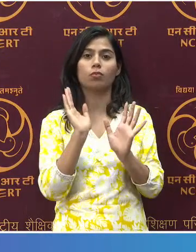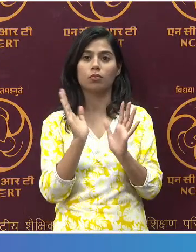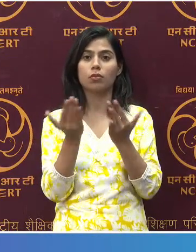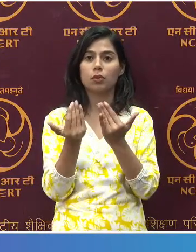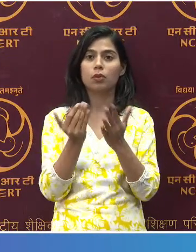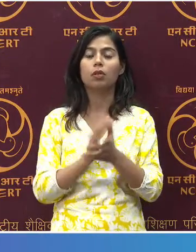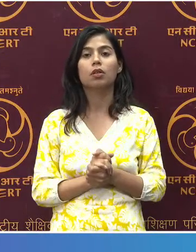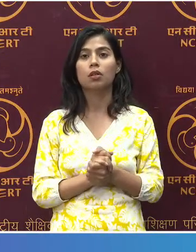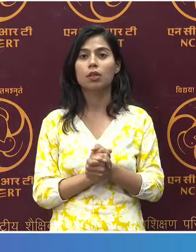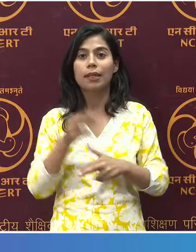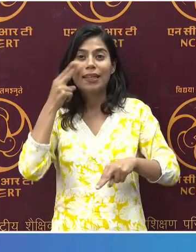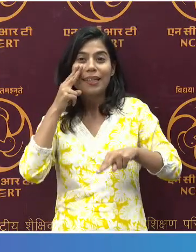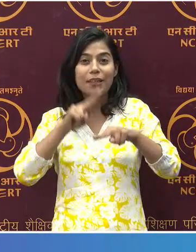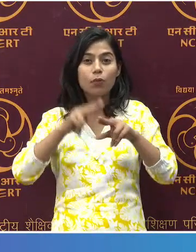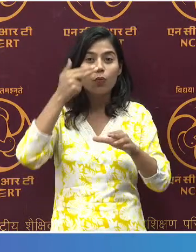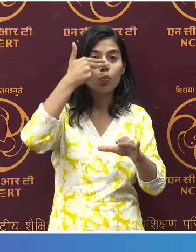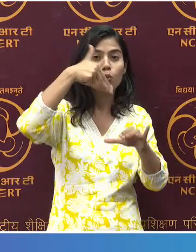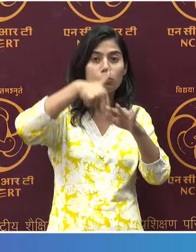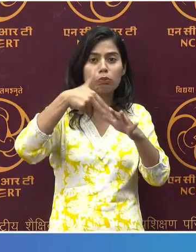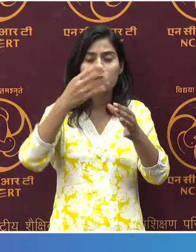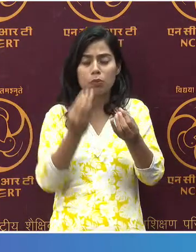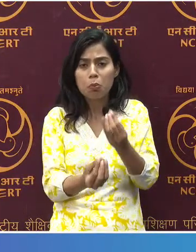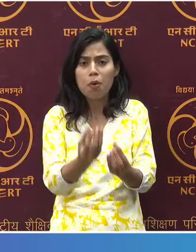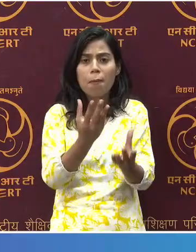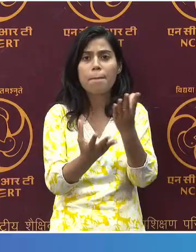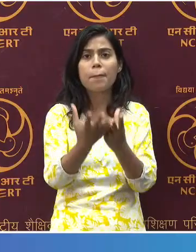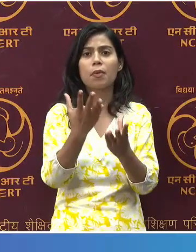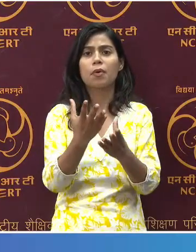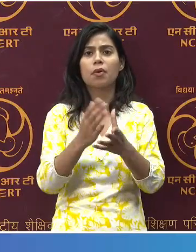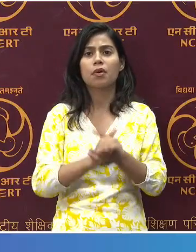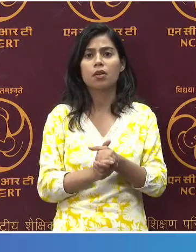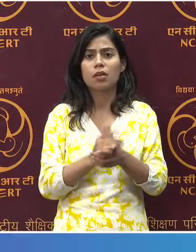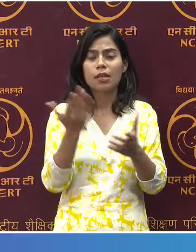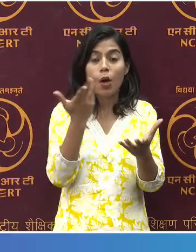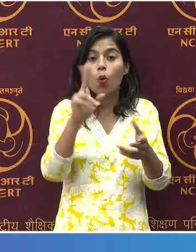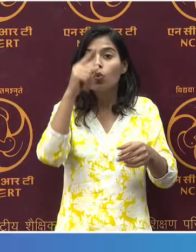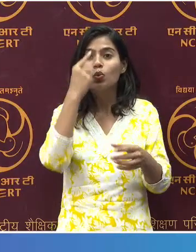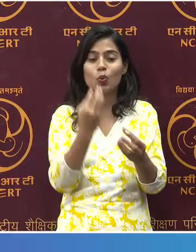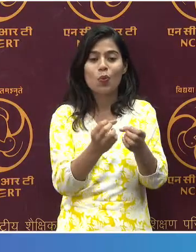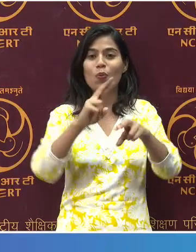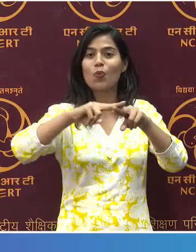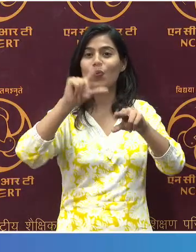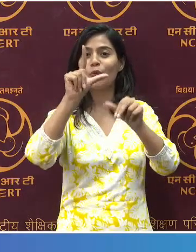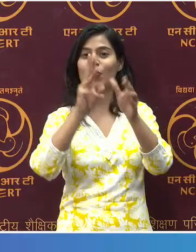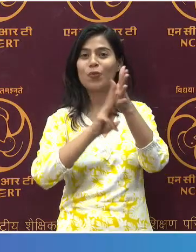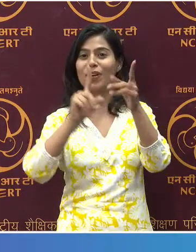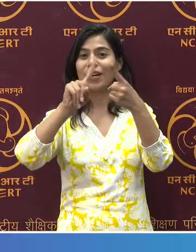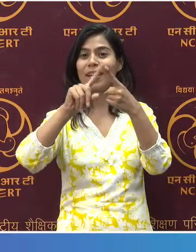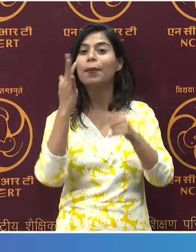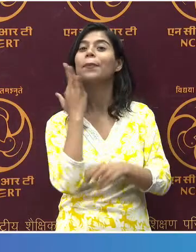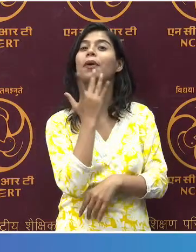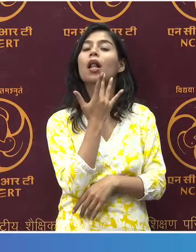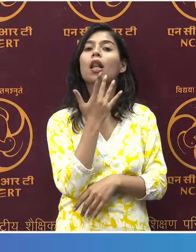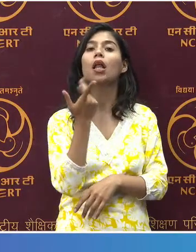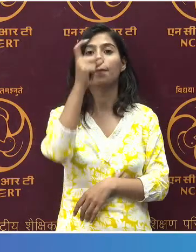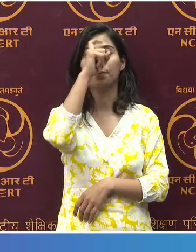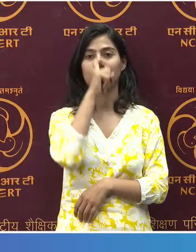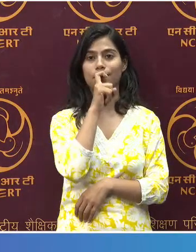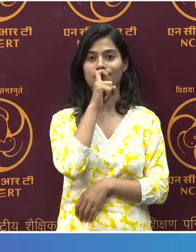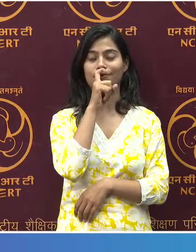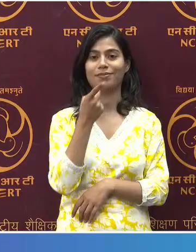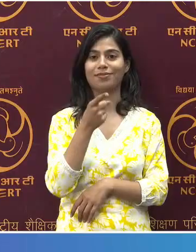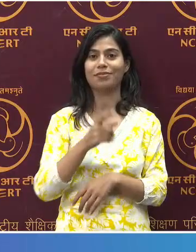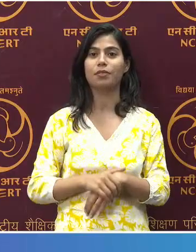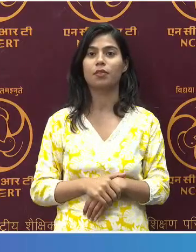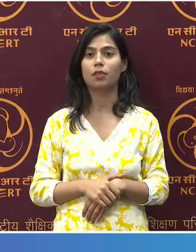the fuel is going to be burned excellently, sufficiently, then the flame color will be blue. Blue. Okay. It means It that means 100% combustion is is there,